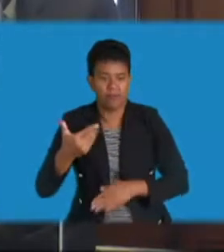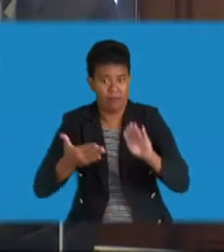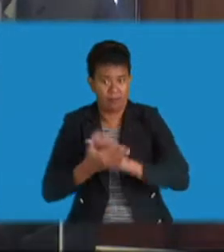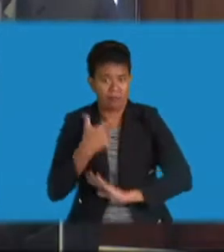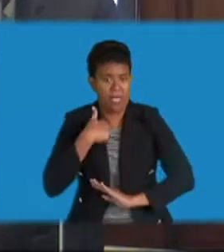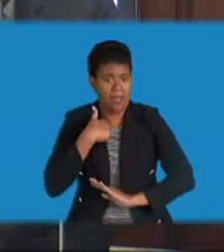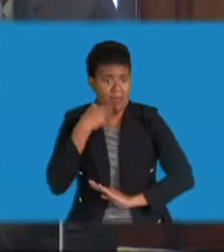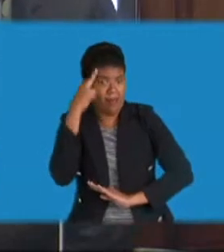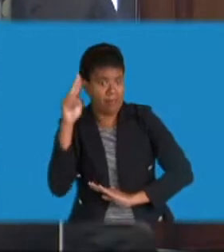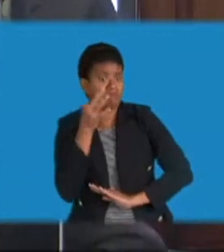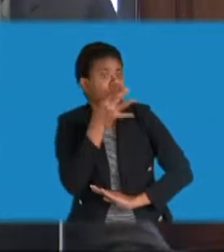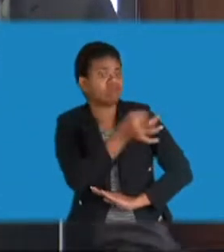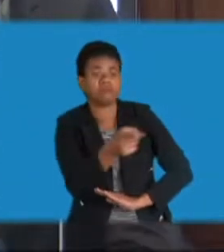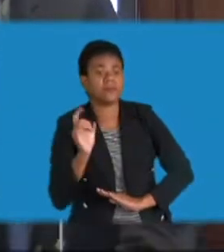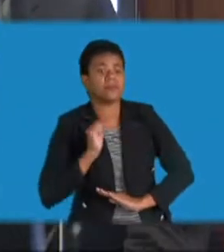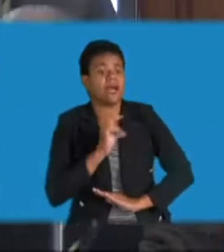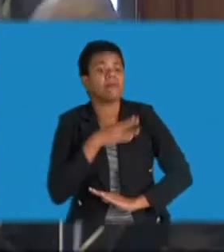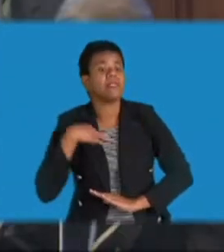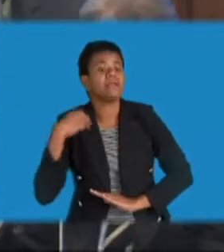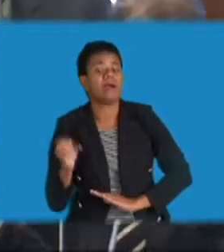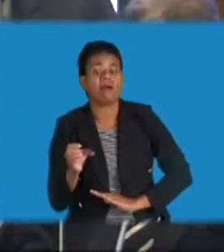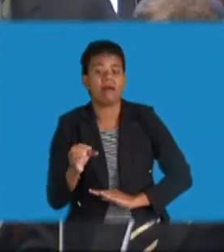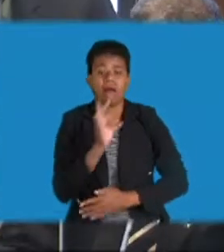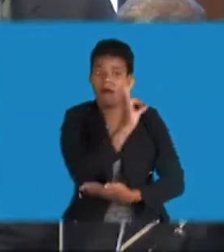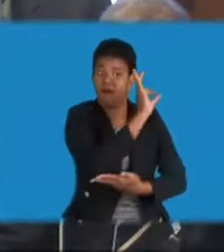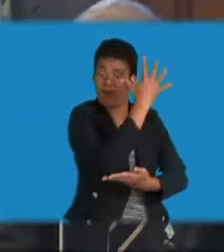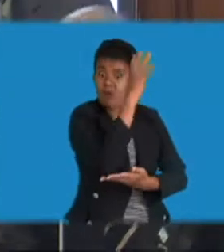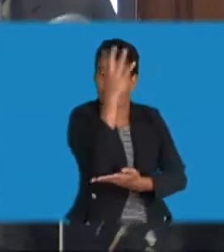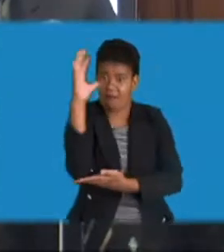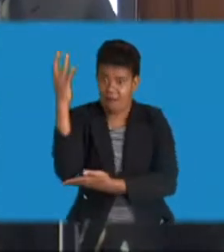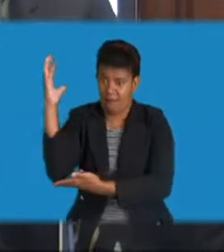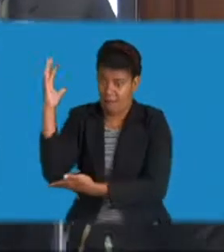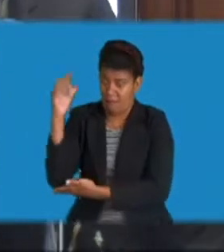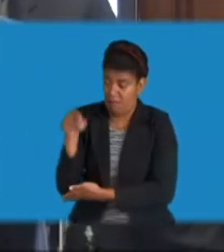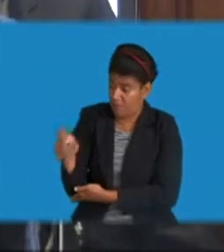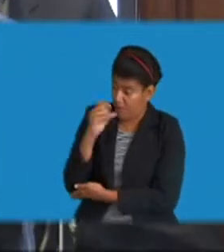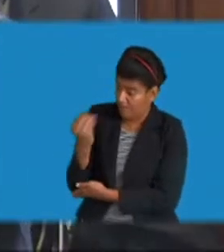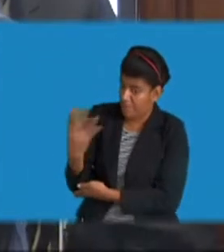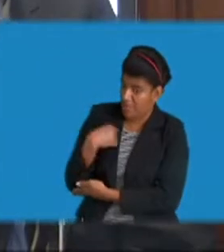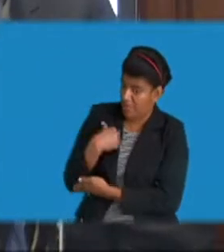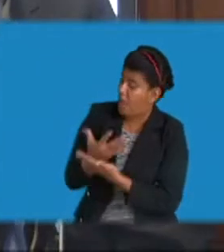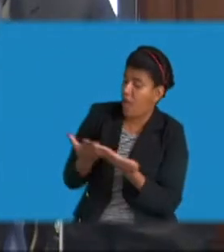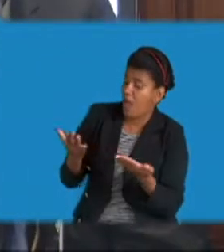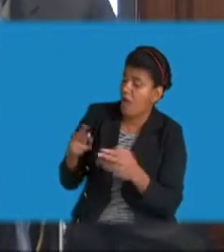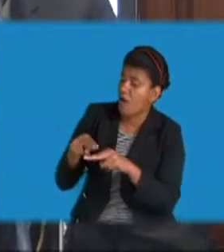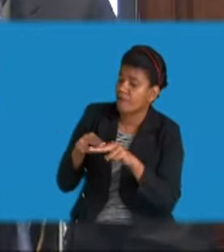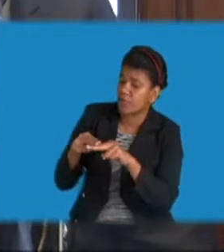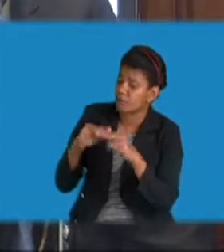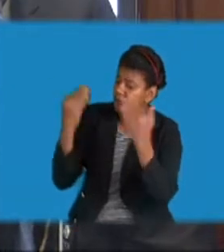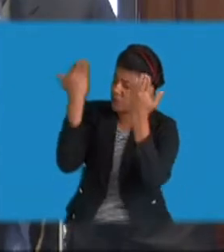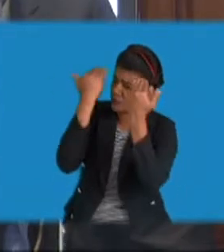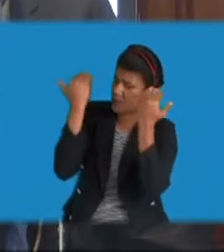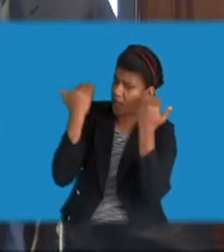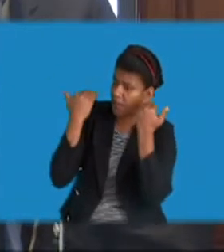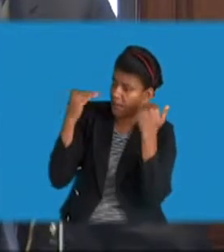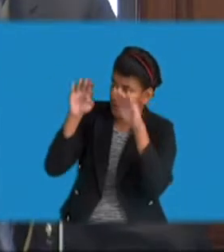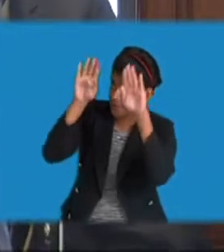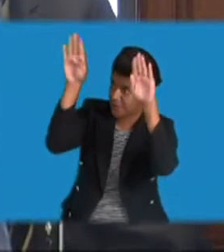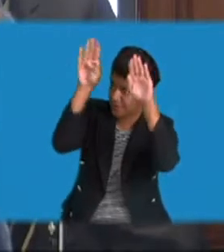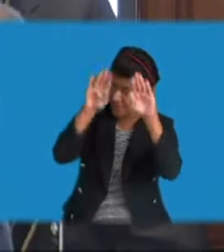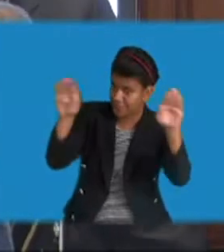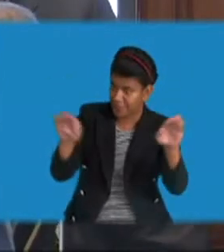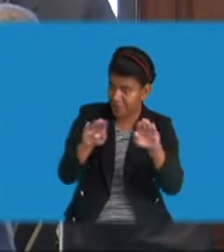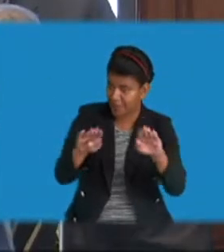Forestry. Can the Minister inform the House on how the Fiji Pine Limited has assisted landowners in terms of machines